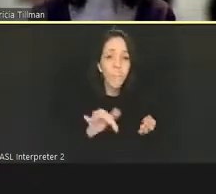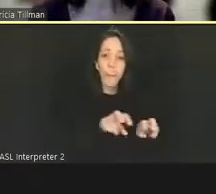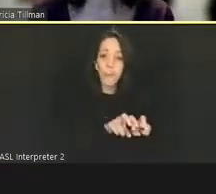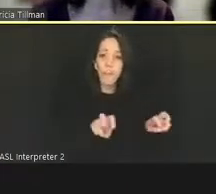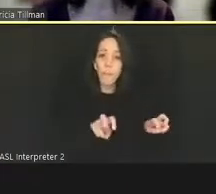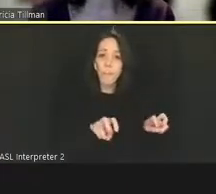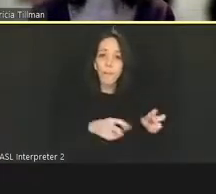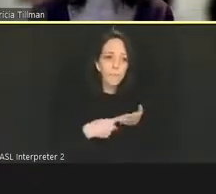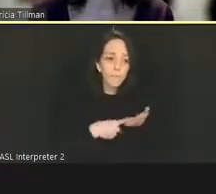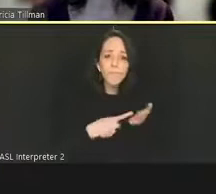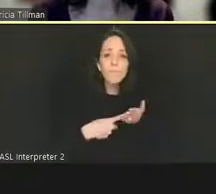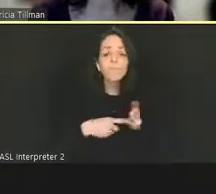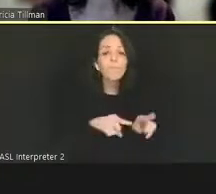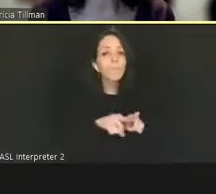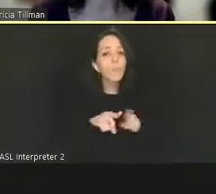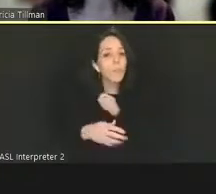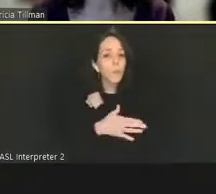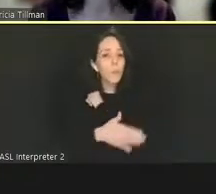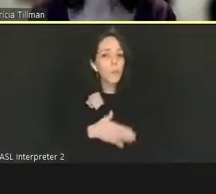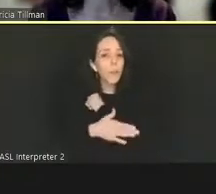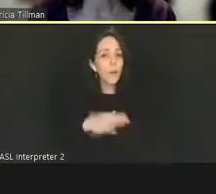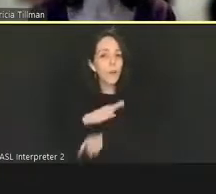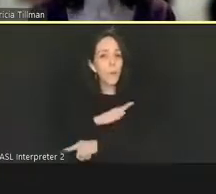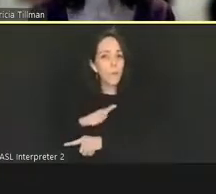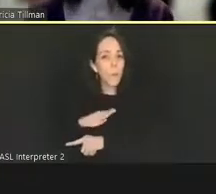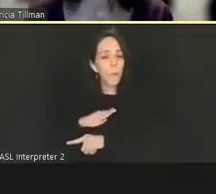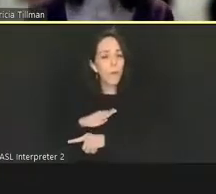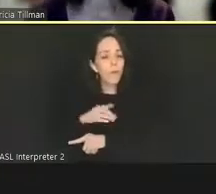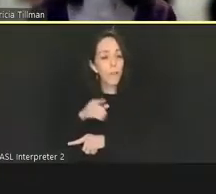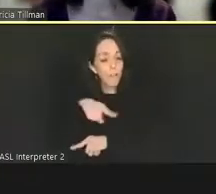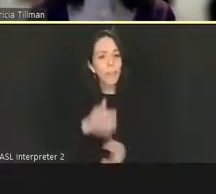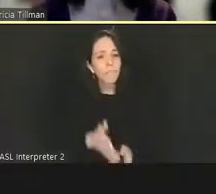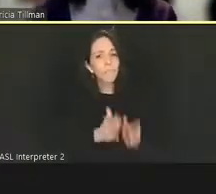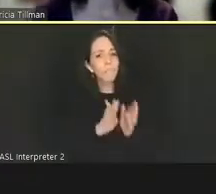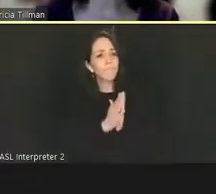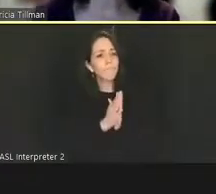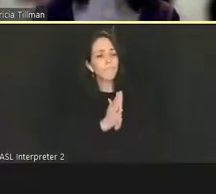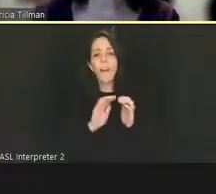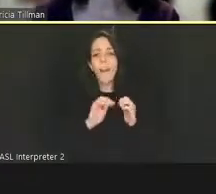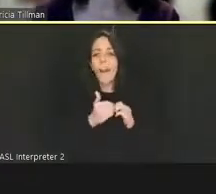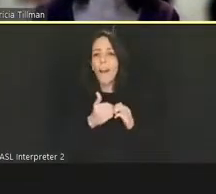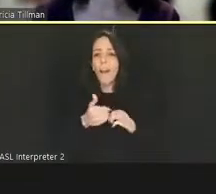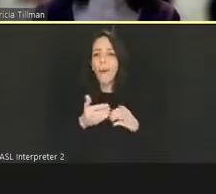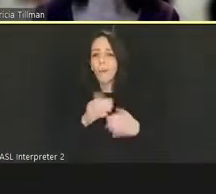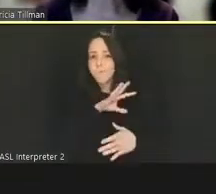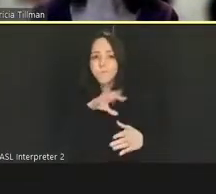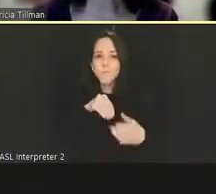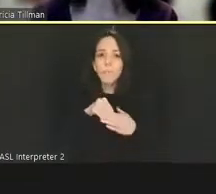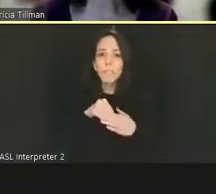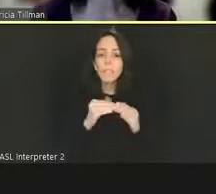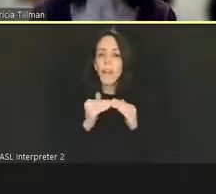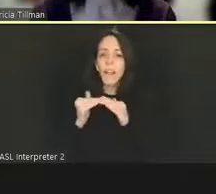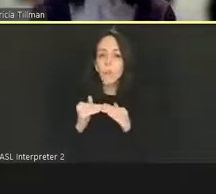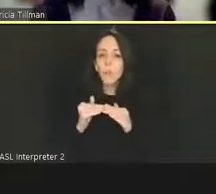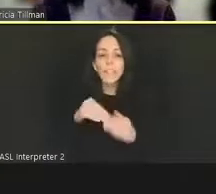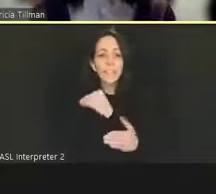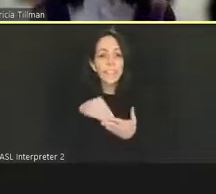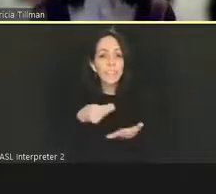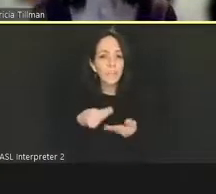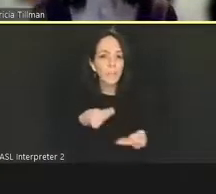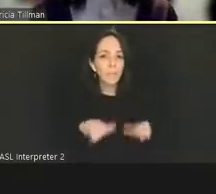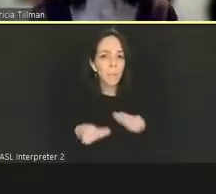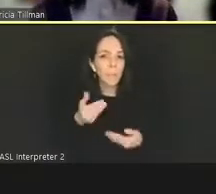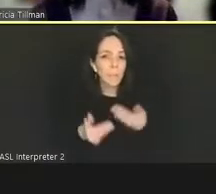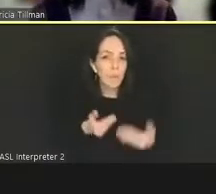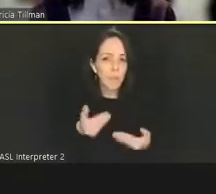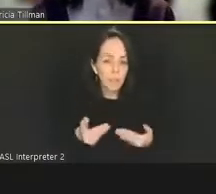committees, along with the county board, asked, how can we build equity into our budgeting process? And